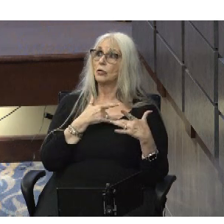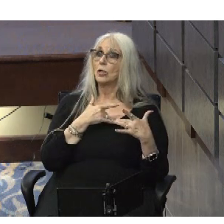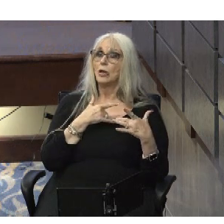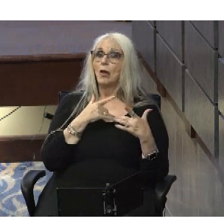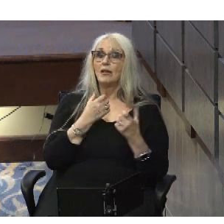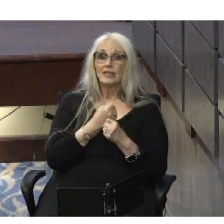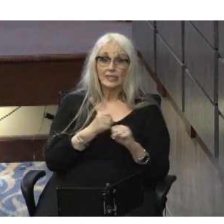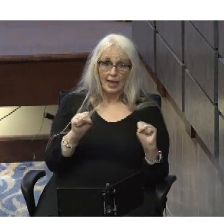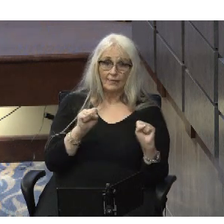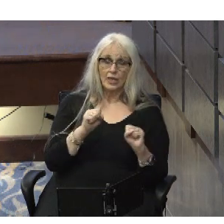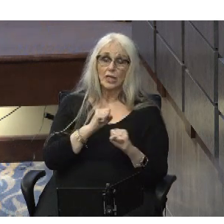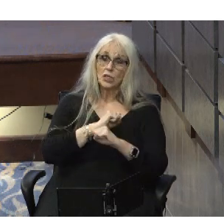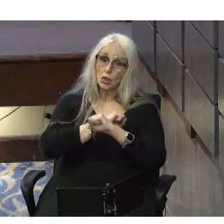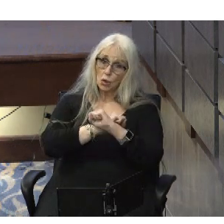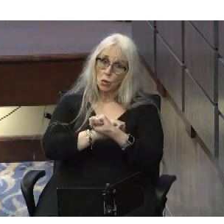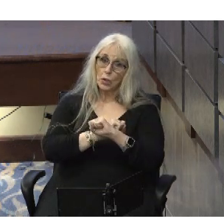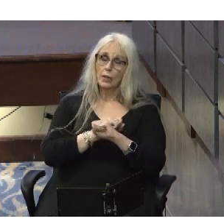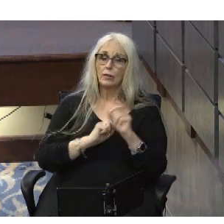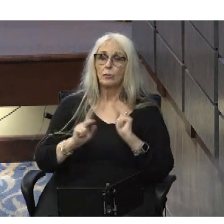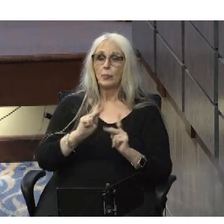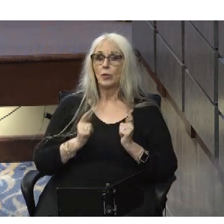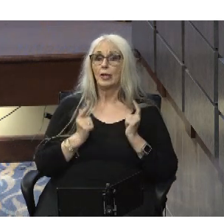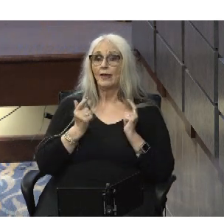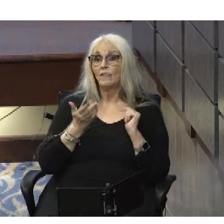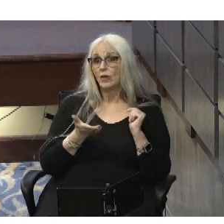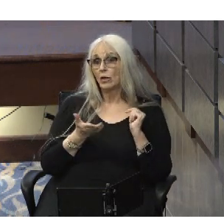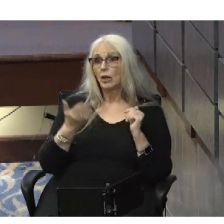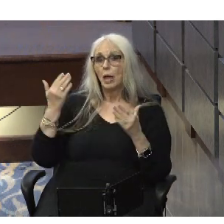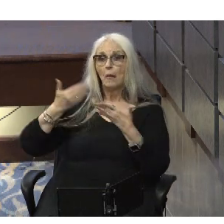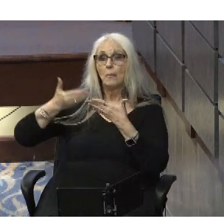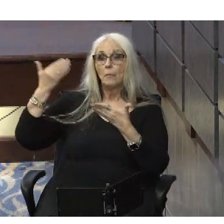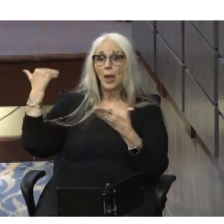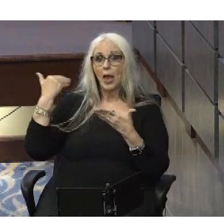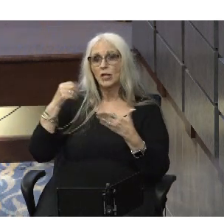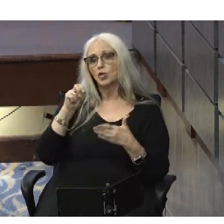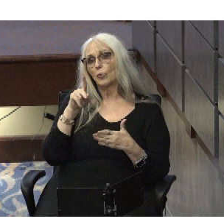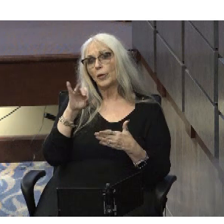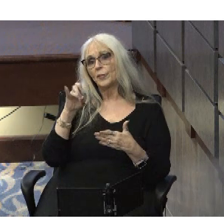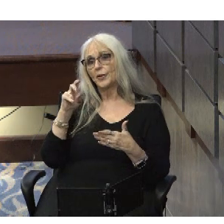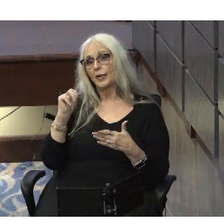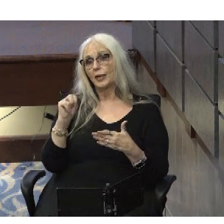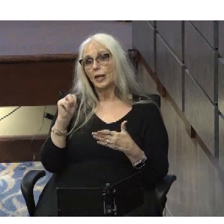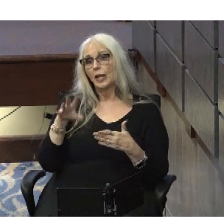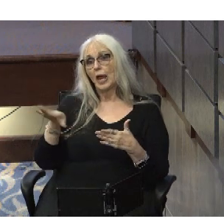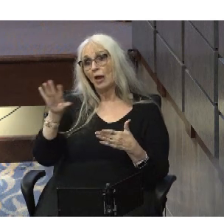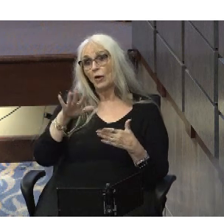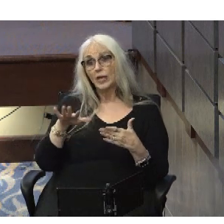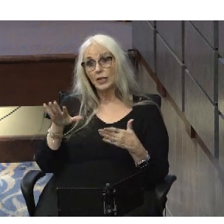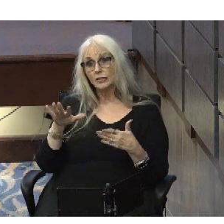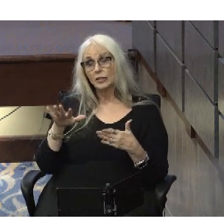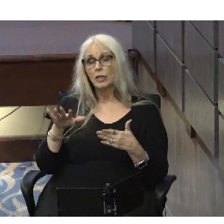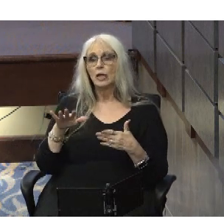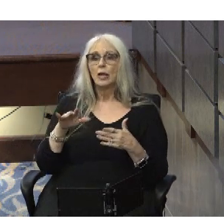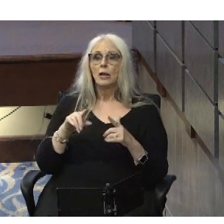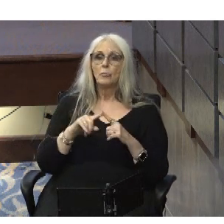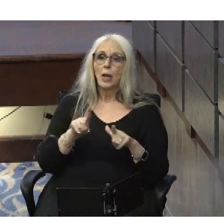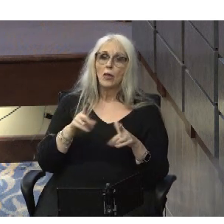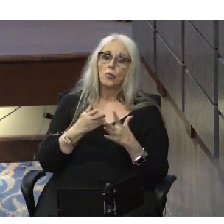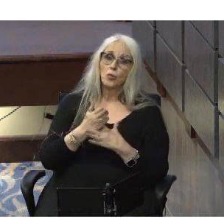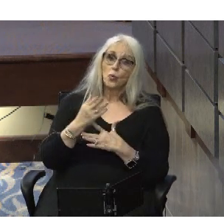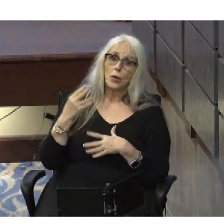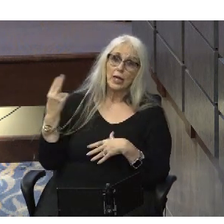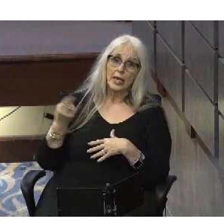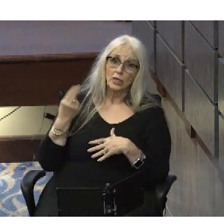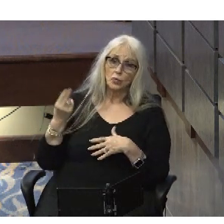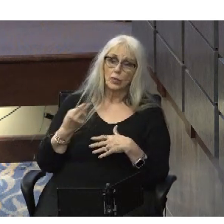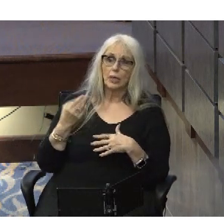safety and security of the residents in the previously built suburban neighborhood as Community First went in. But as history and the